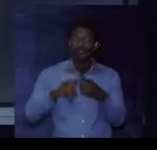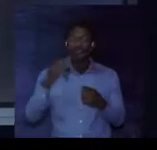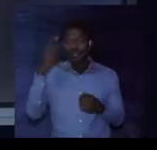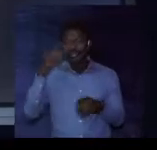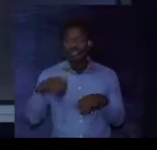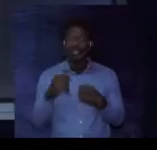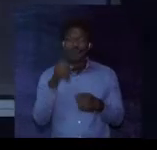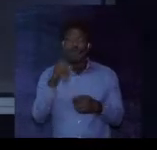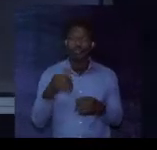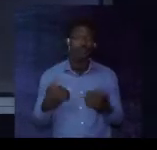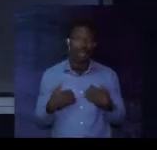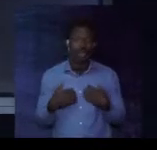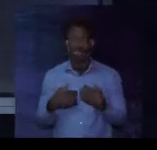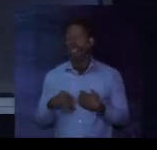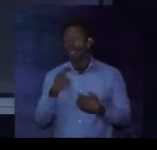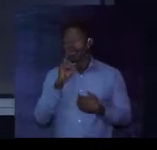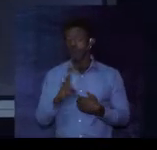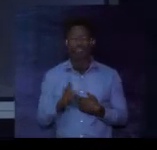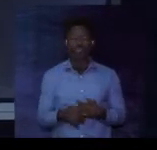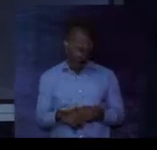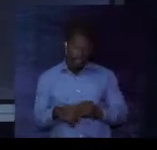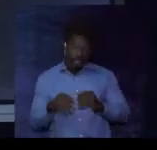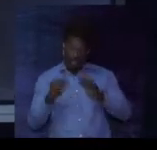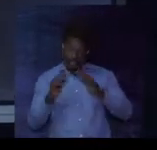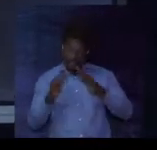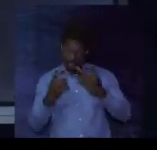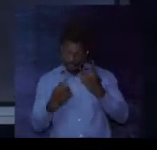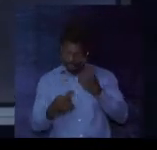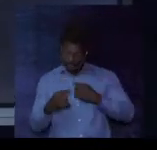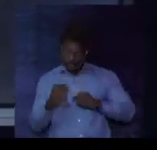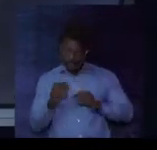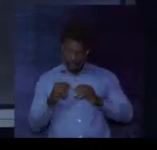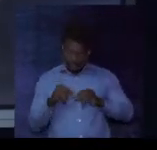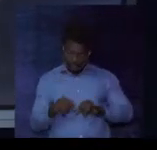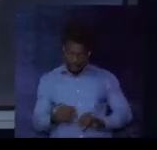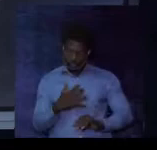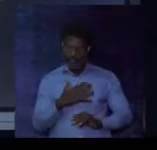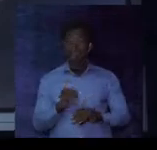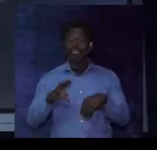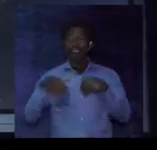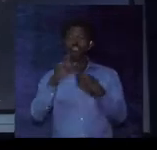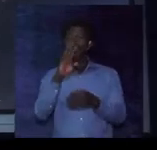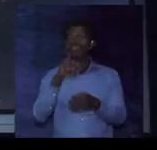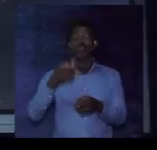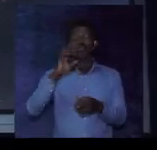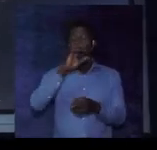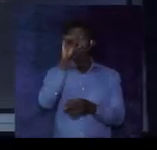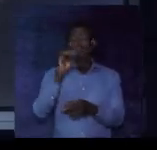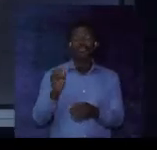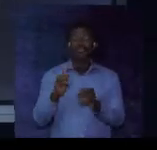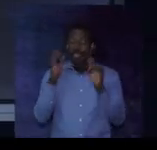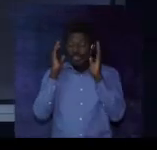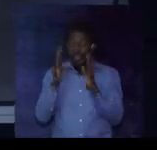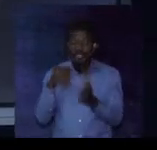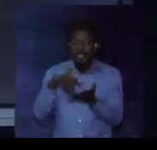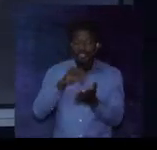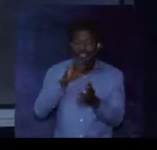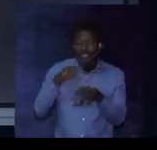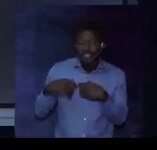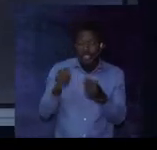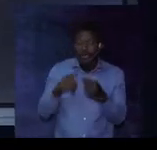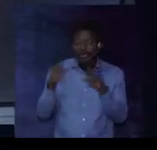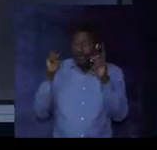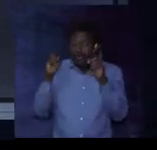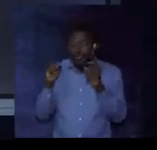to test you to see how you have really calmed down and given me your 100% attention.